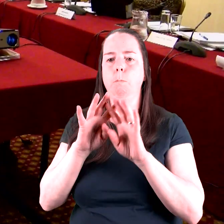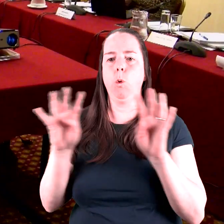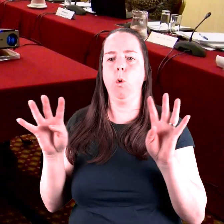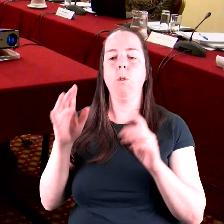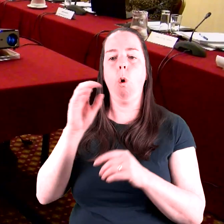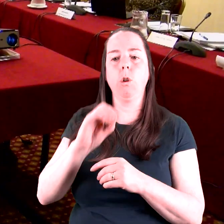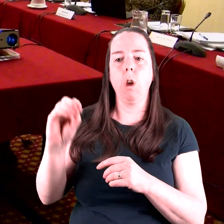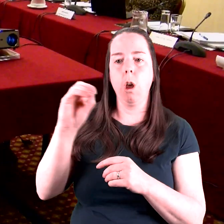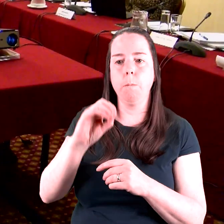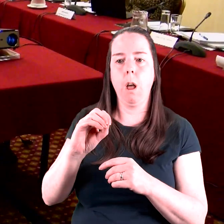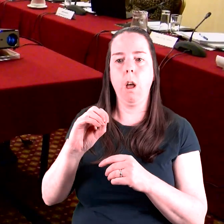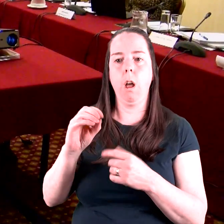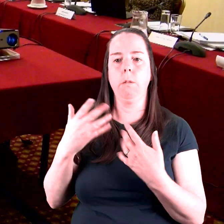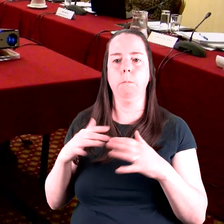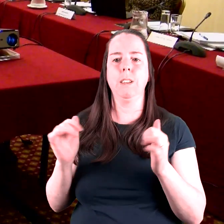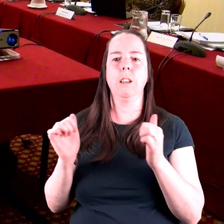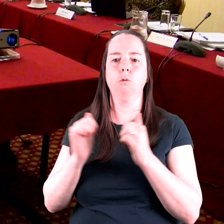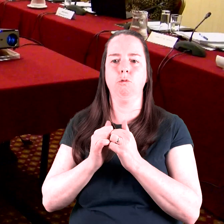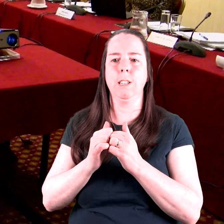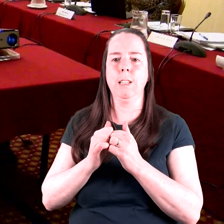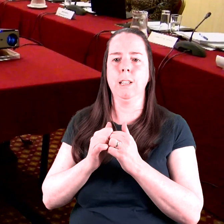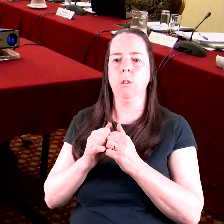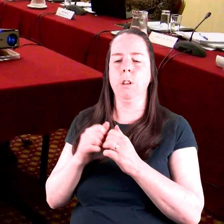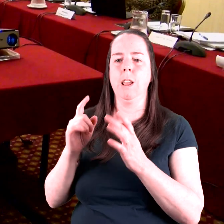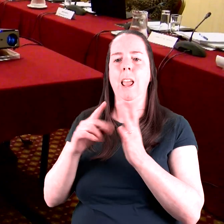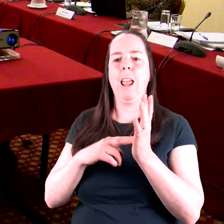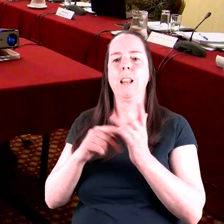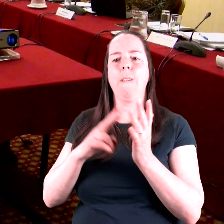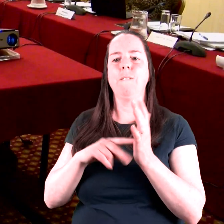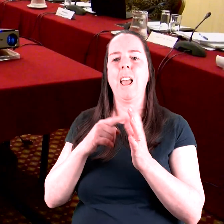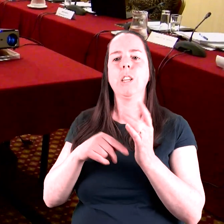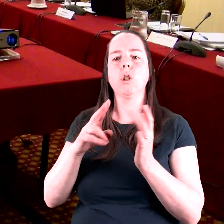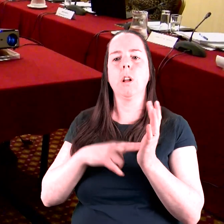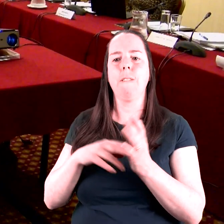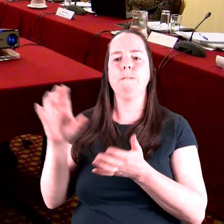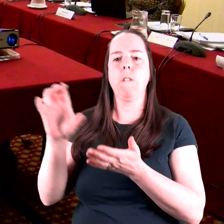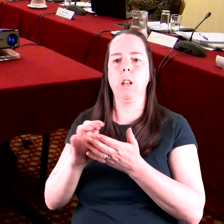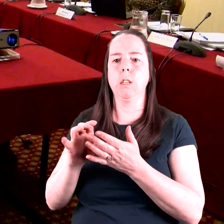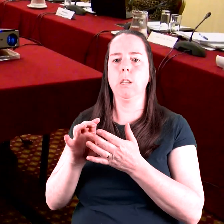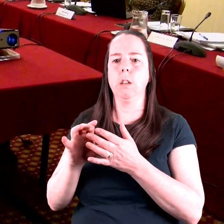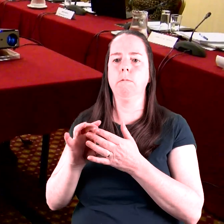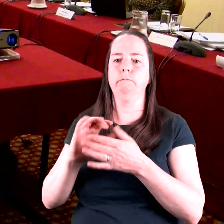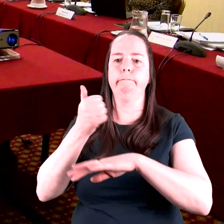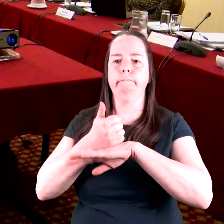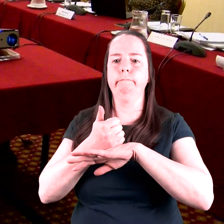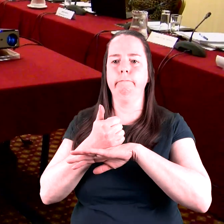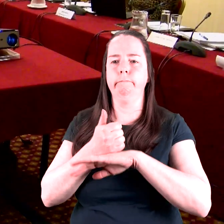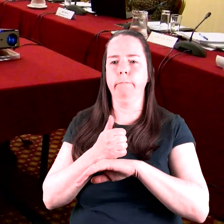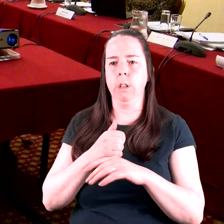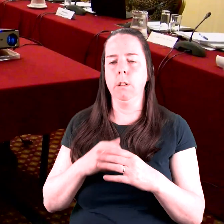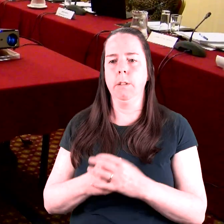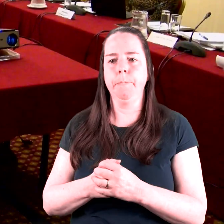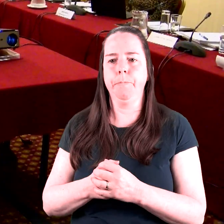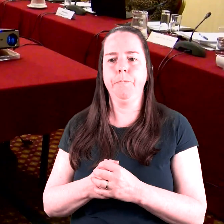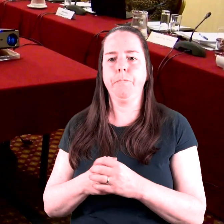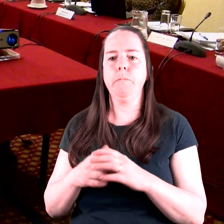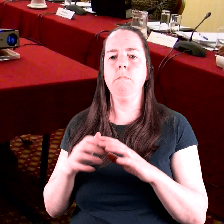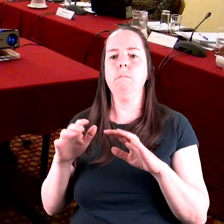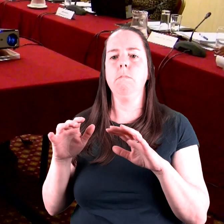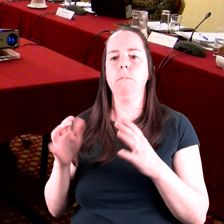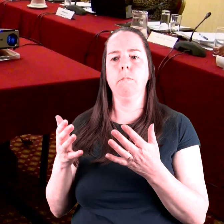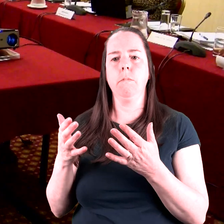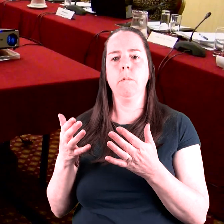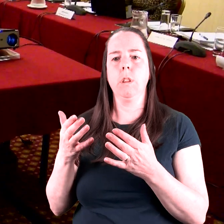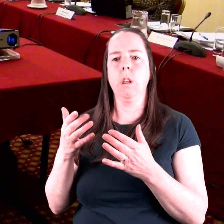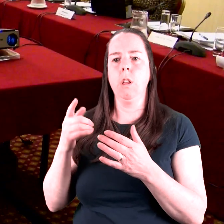in October, we agreed to put together an innovation fund. It was out of top sliced NHS